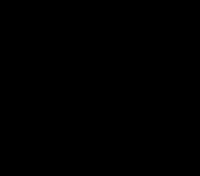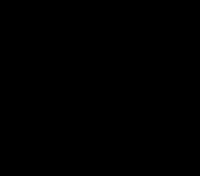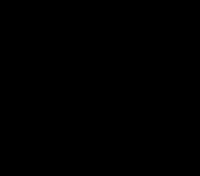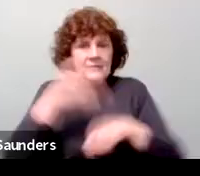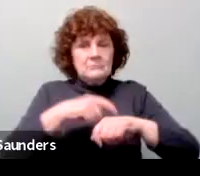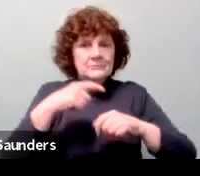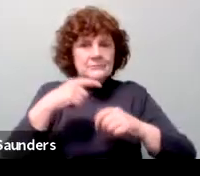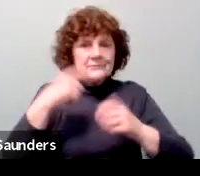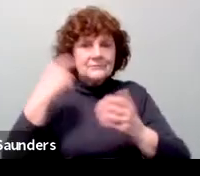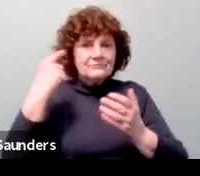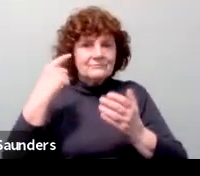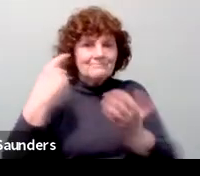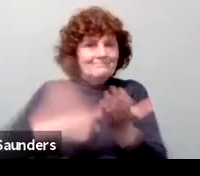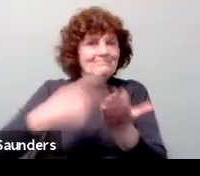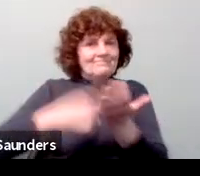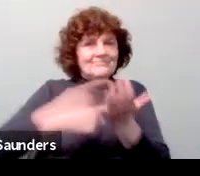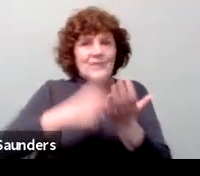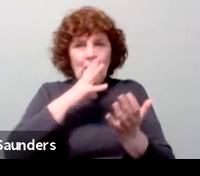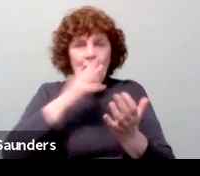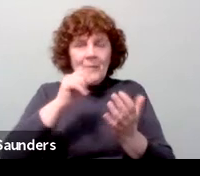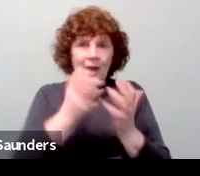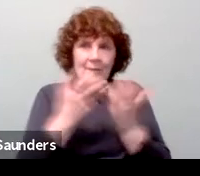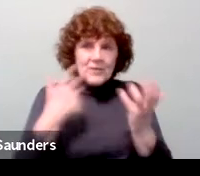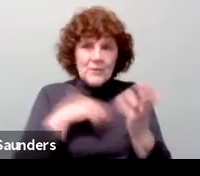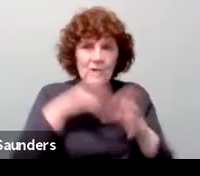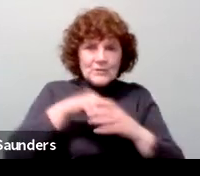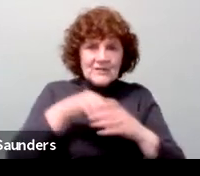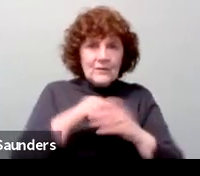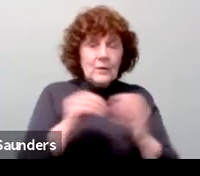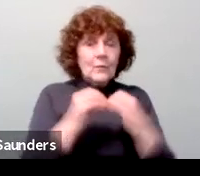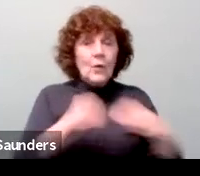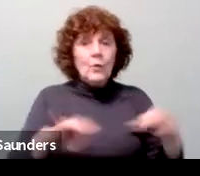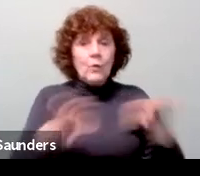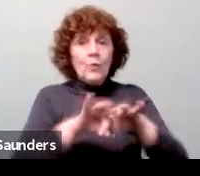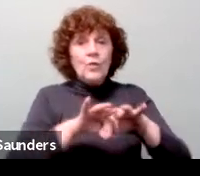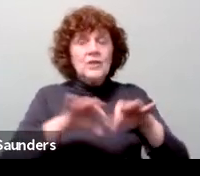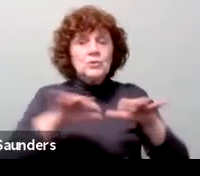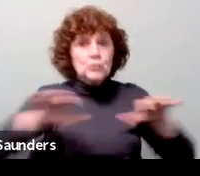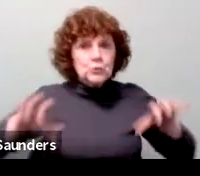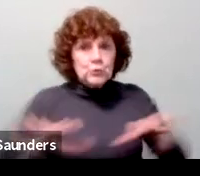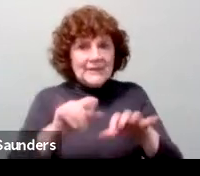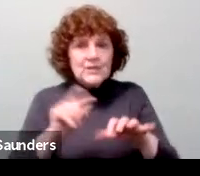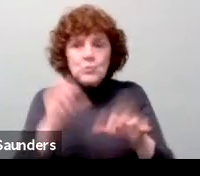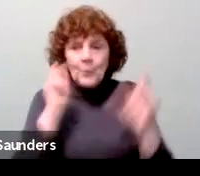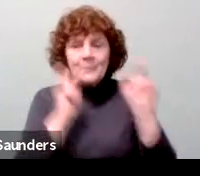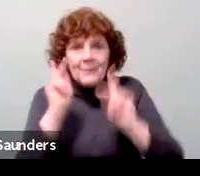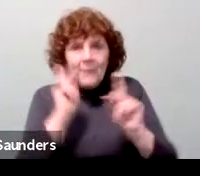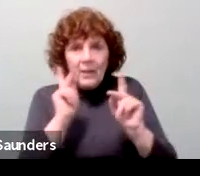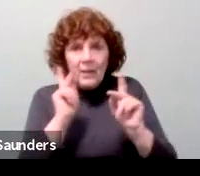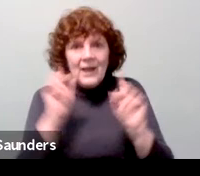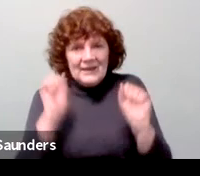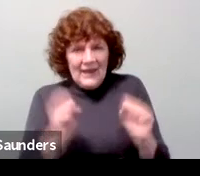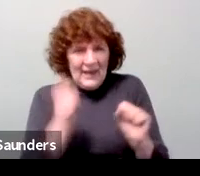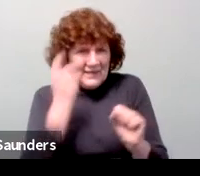how inclusive we are. What is worthwhile is to spend time doing it so that people can see